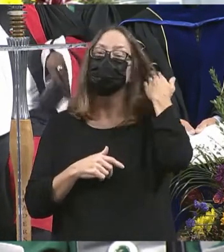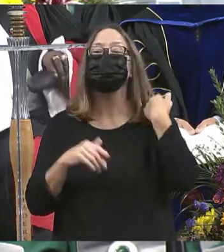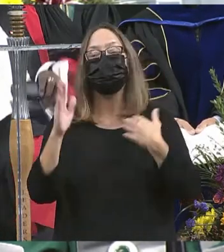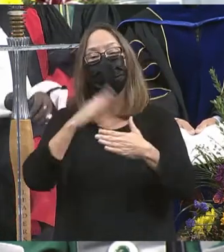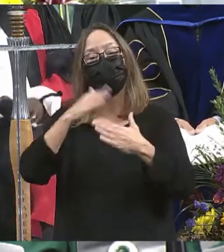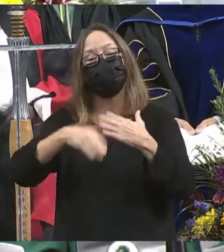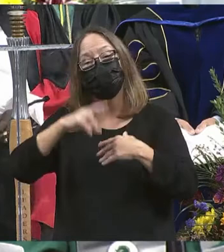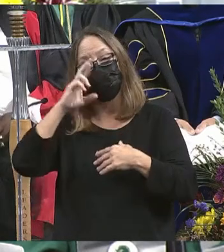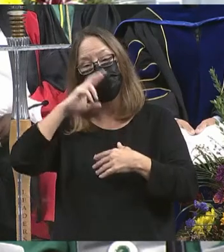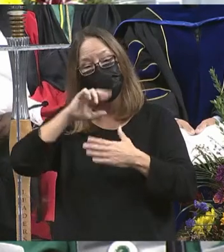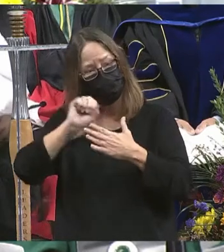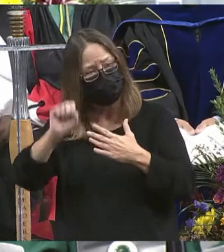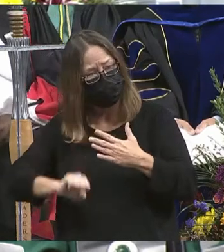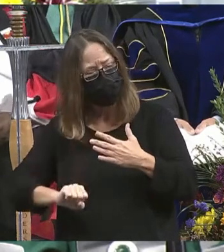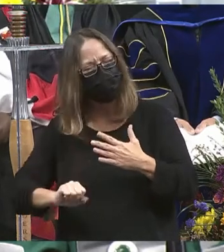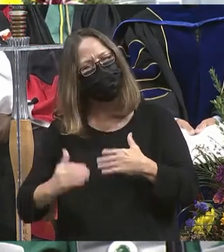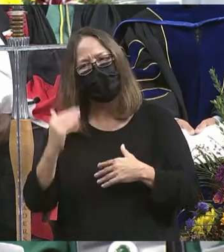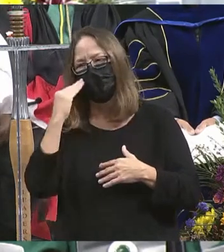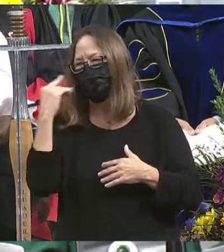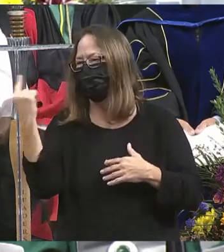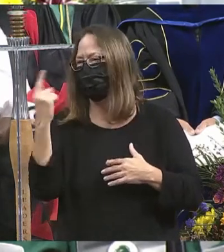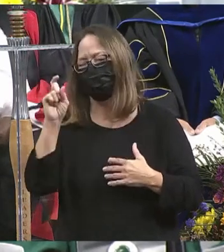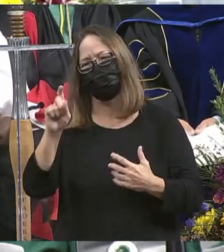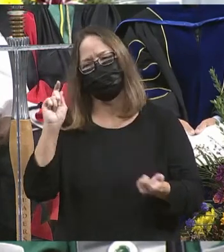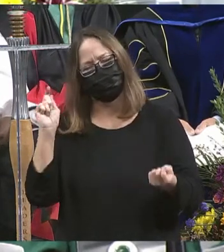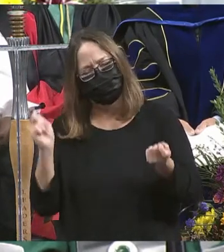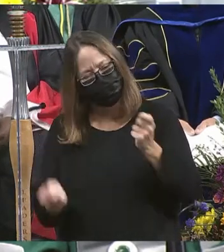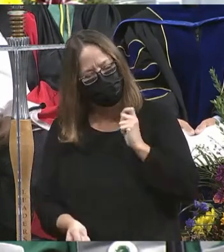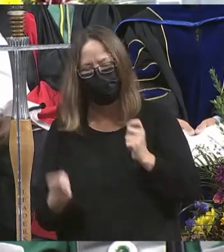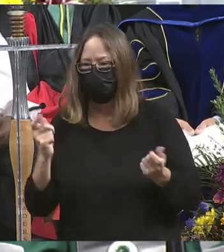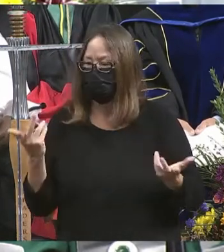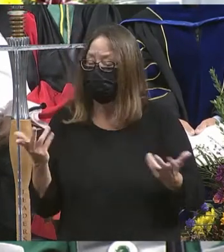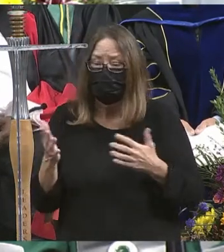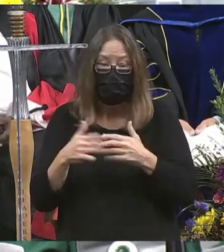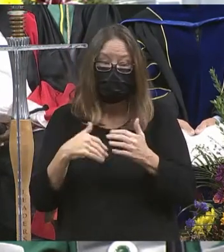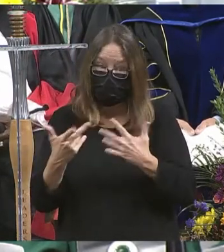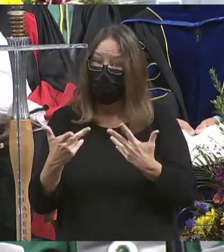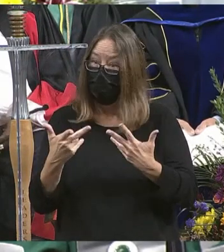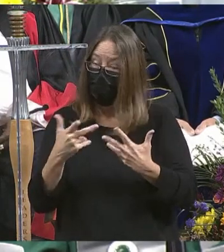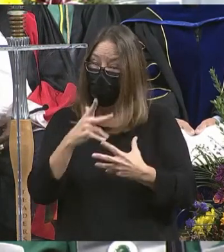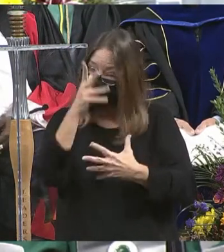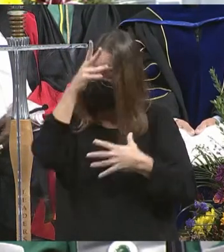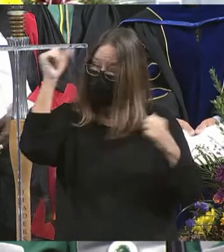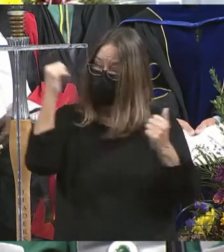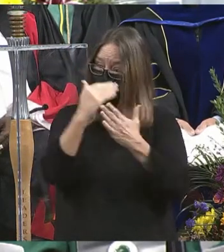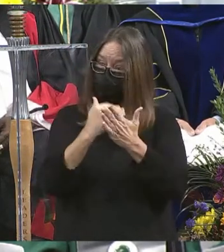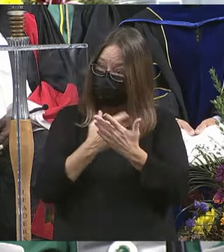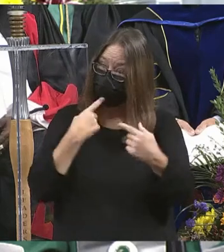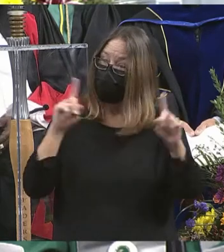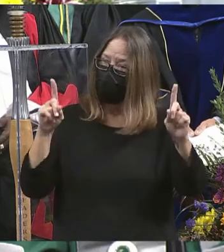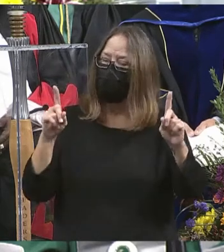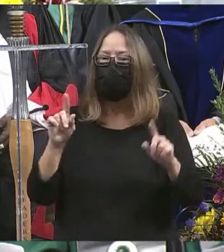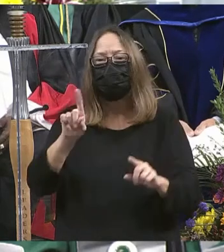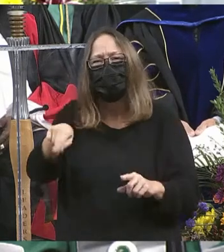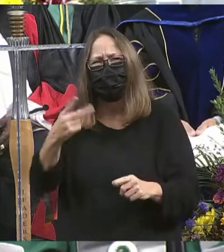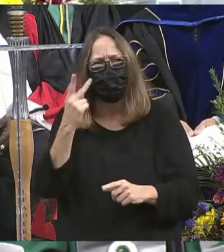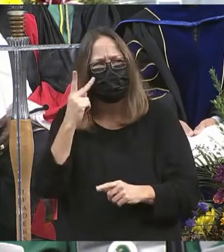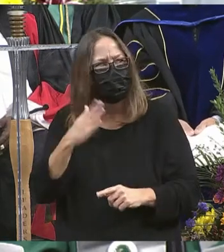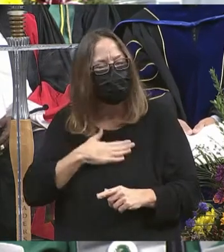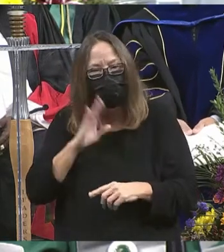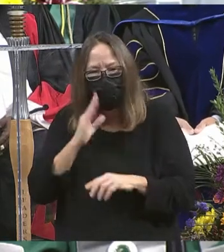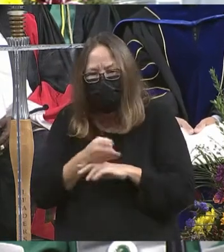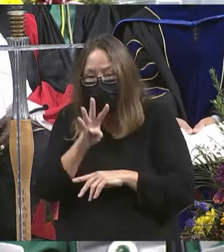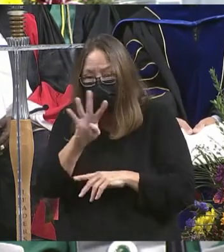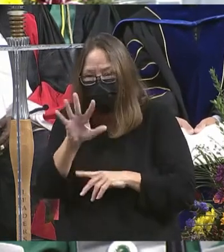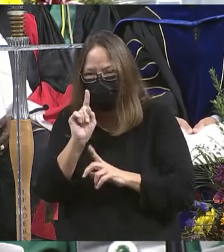freshman semester, though, I knew something had to give, even though I made the president's list. I was only seeing my daughter on average